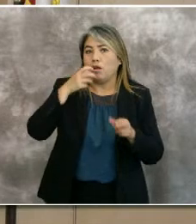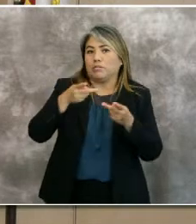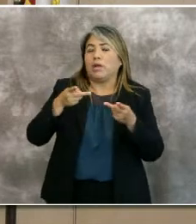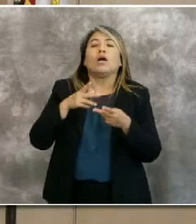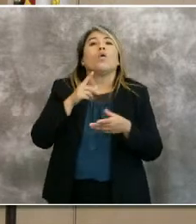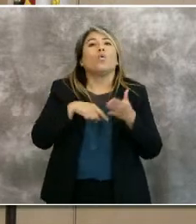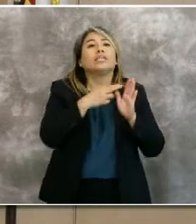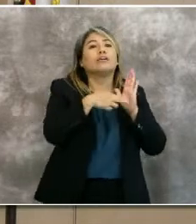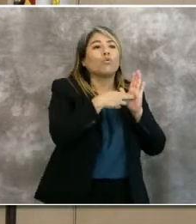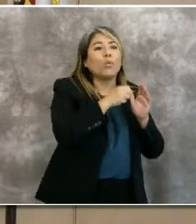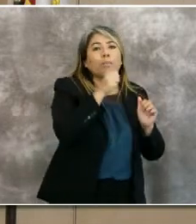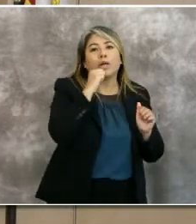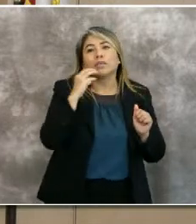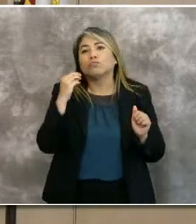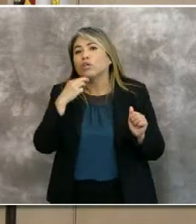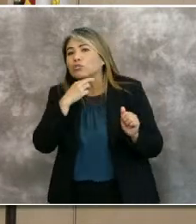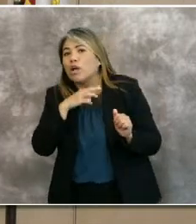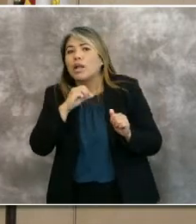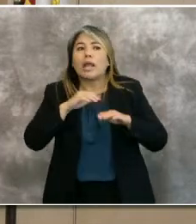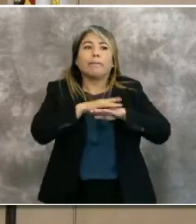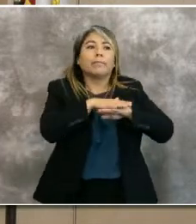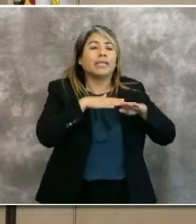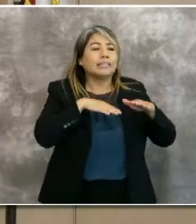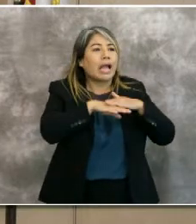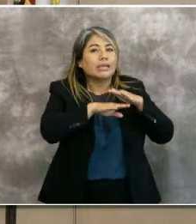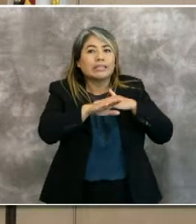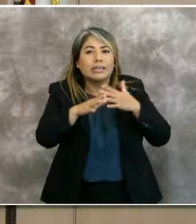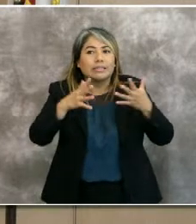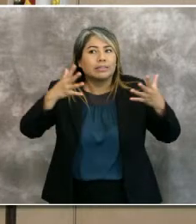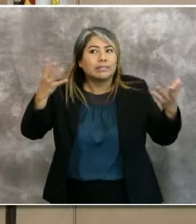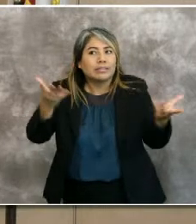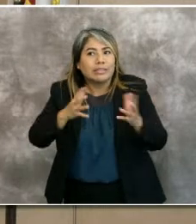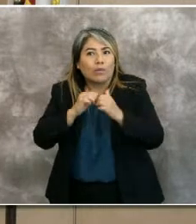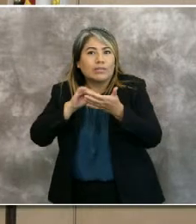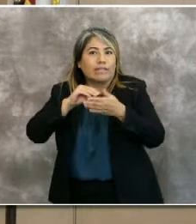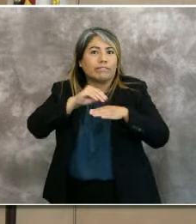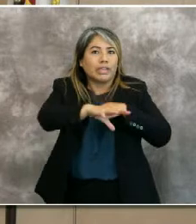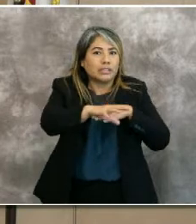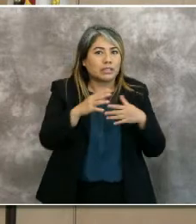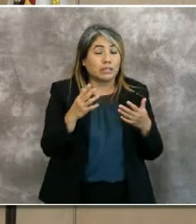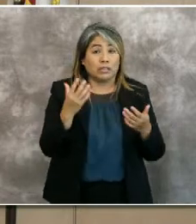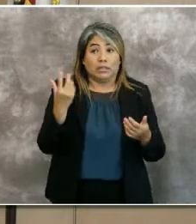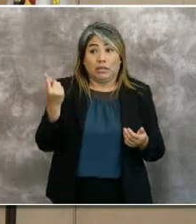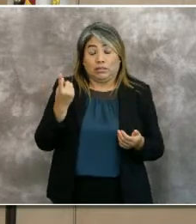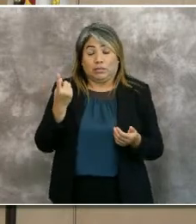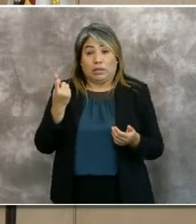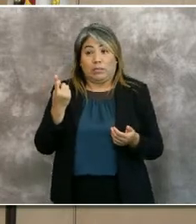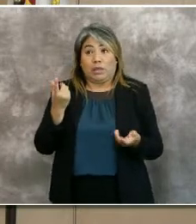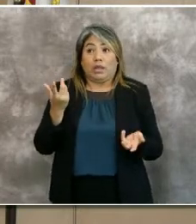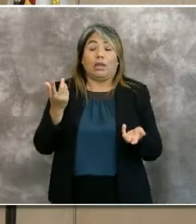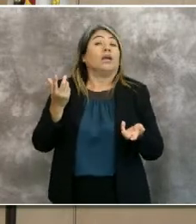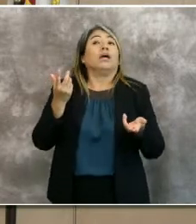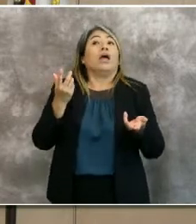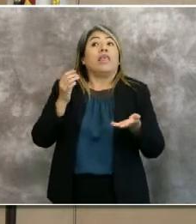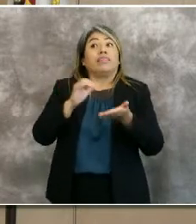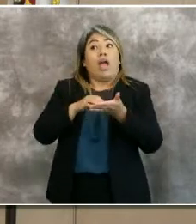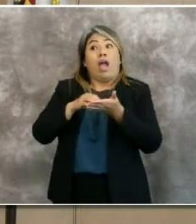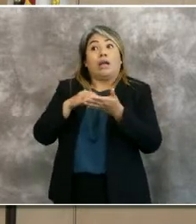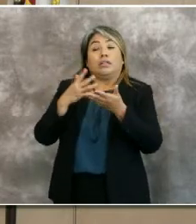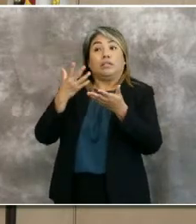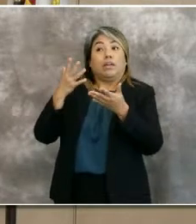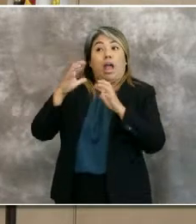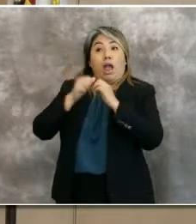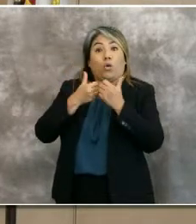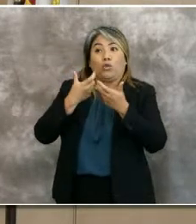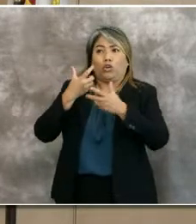and restaurants and beach access in this? Is there something to which this increase can be attributed?